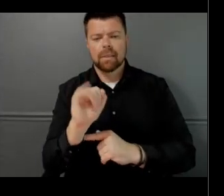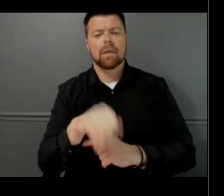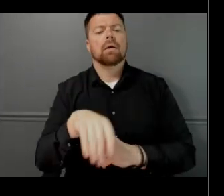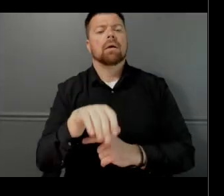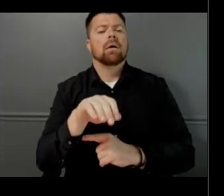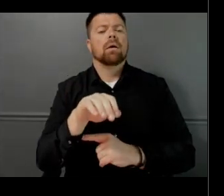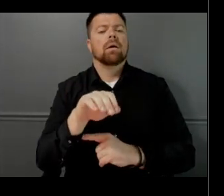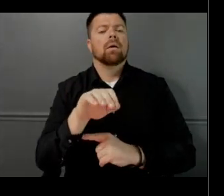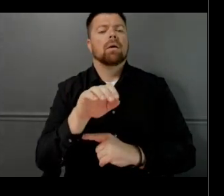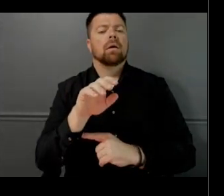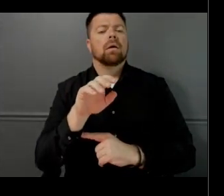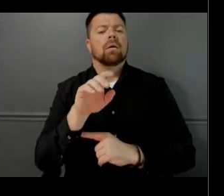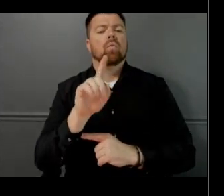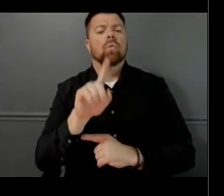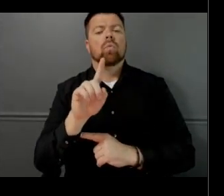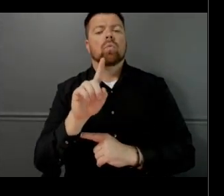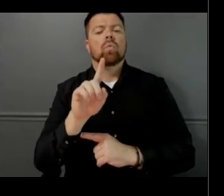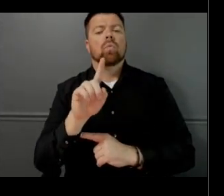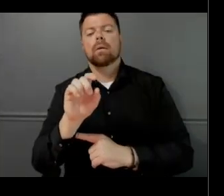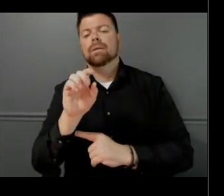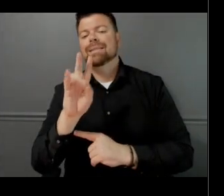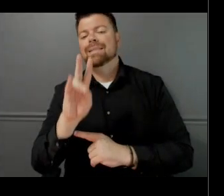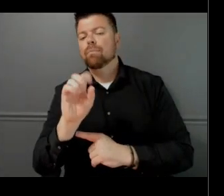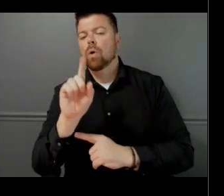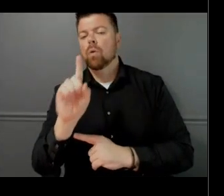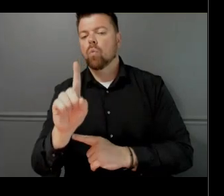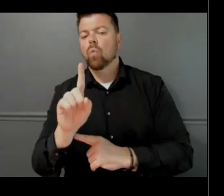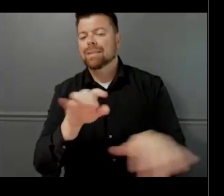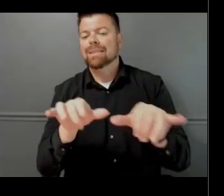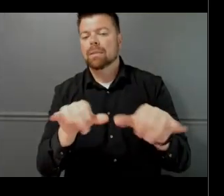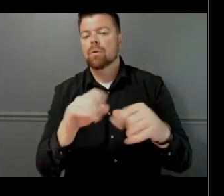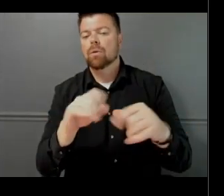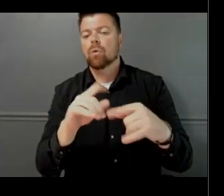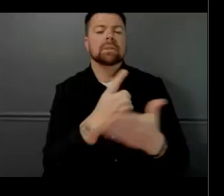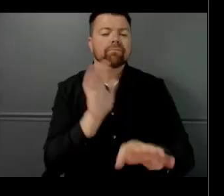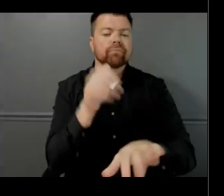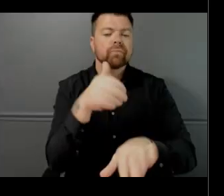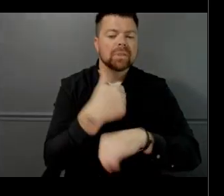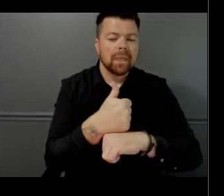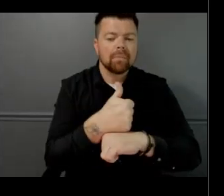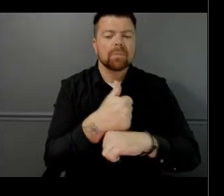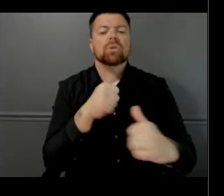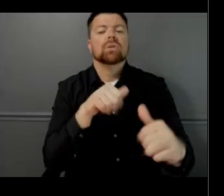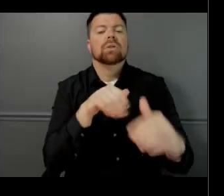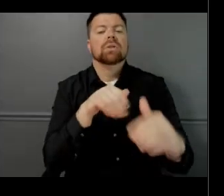A117.1 standard when designing accessible public and common use areas.